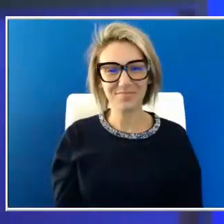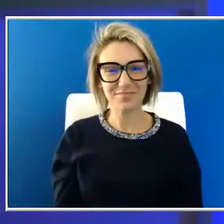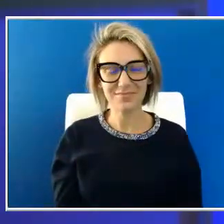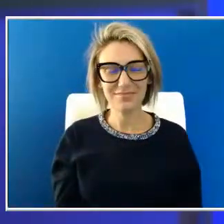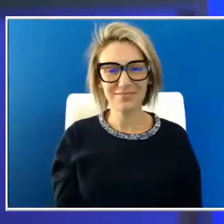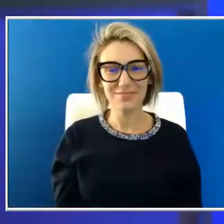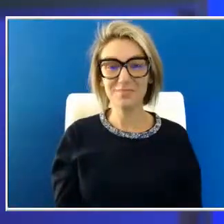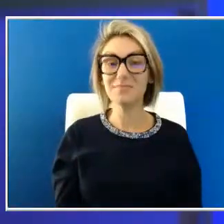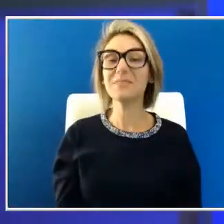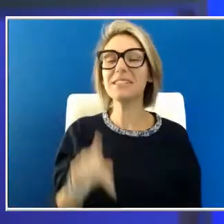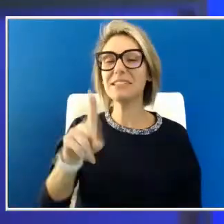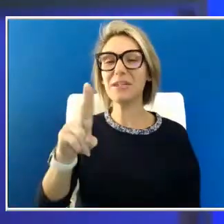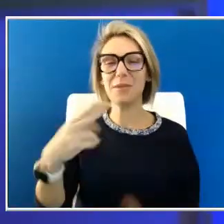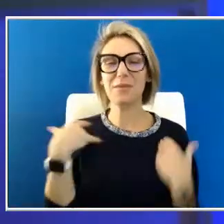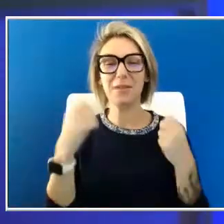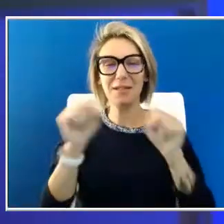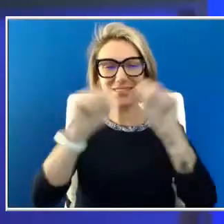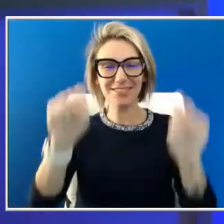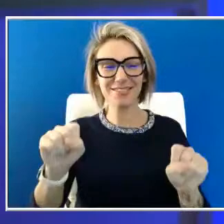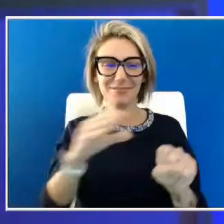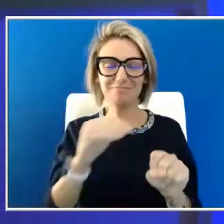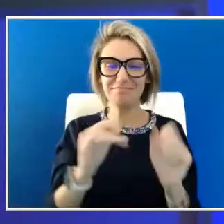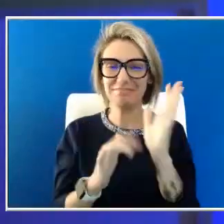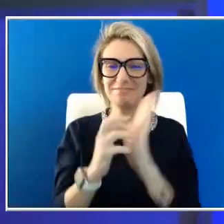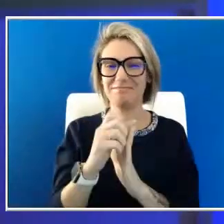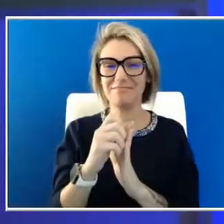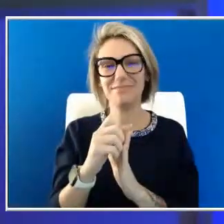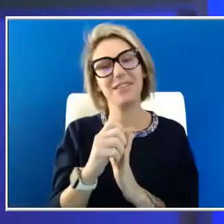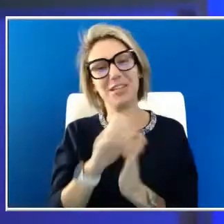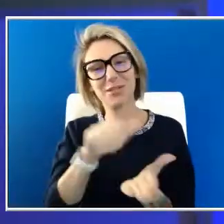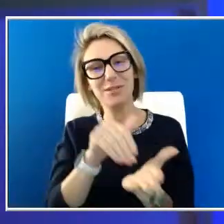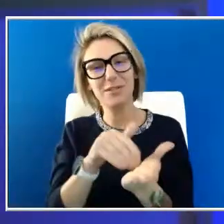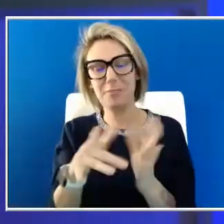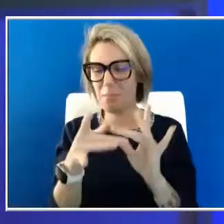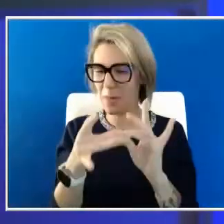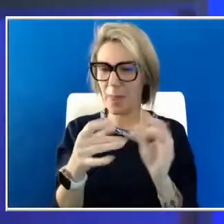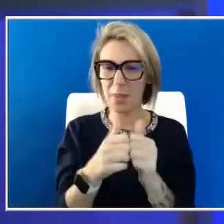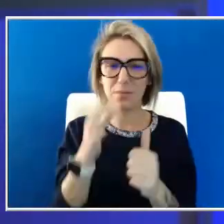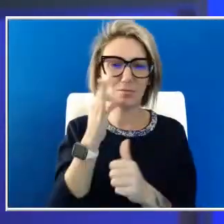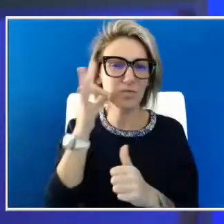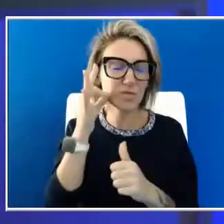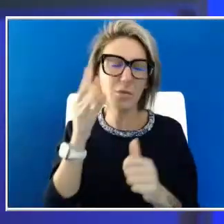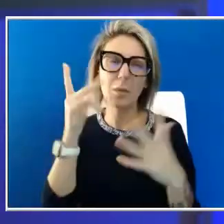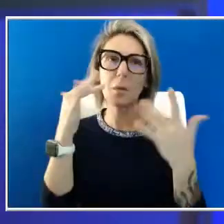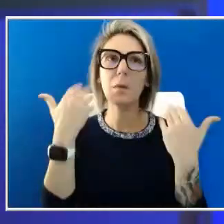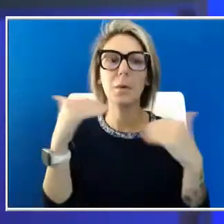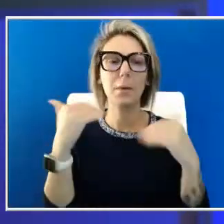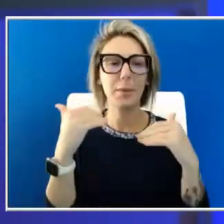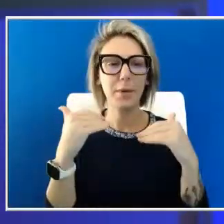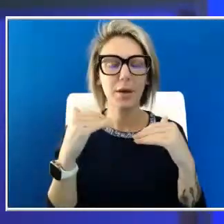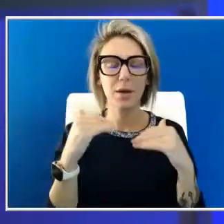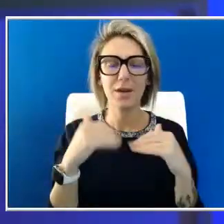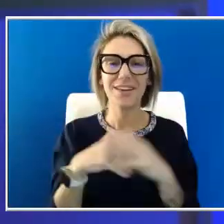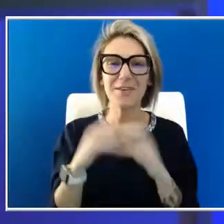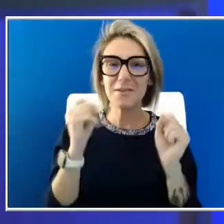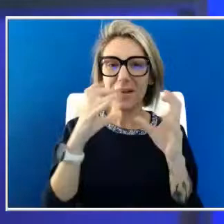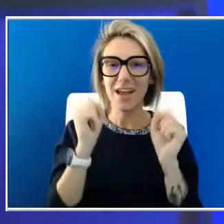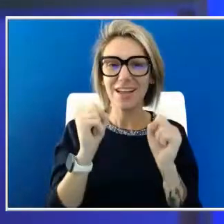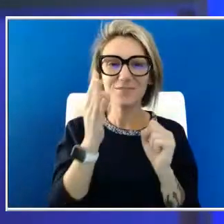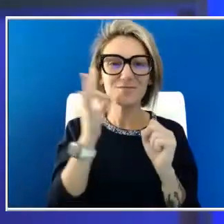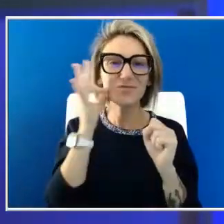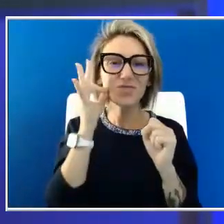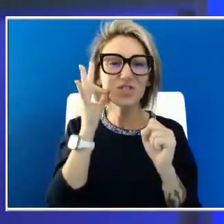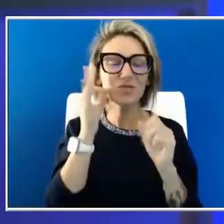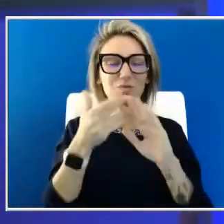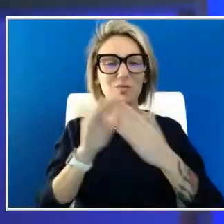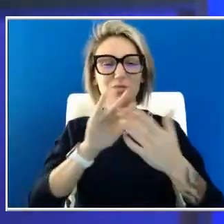Kansas Health System and the Cancer Center, this partnership with the Chiefs has really been incredible because the Chiefs would do these community outreach